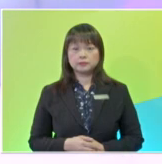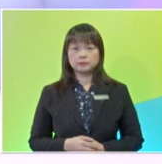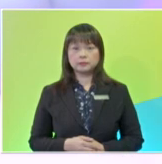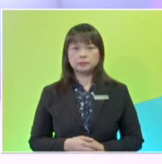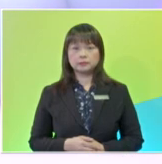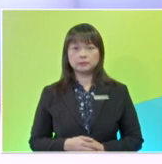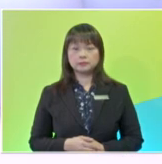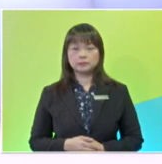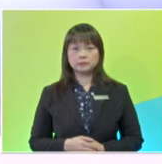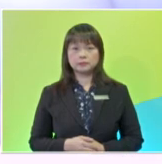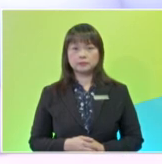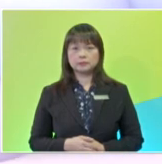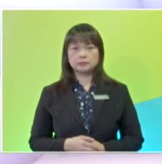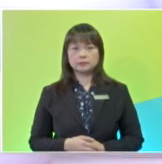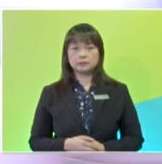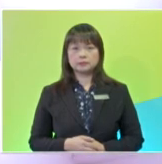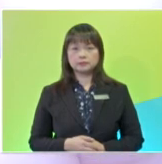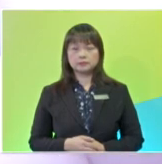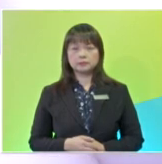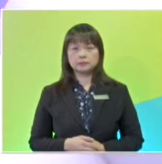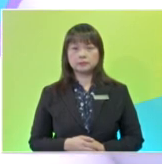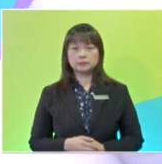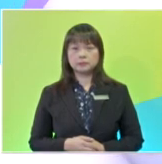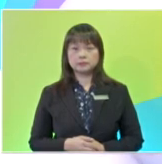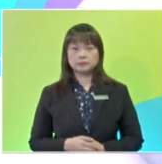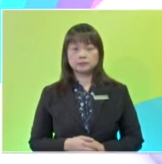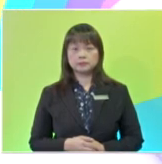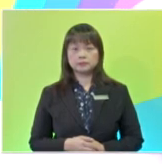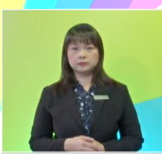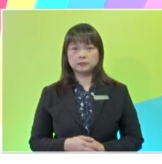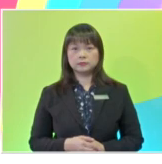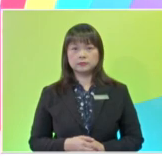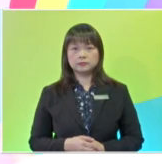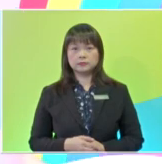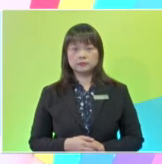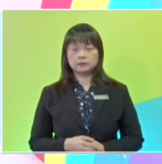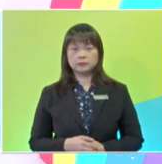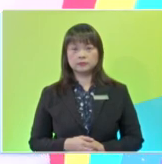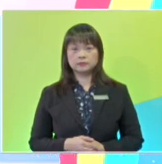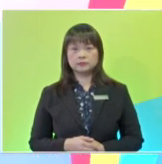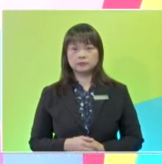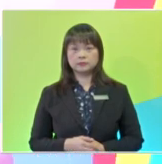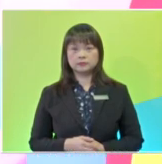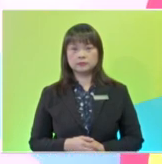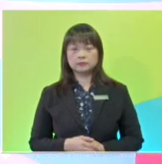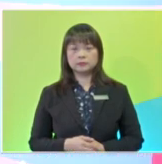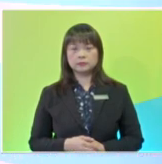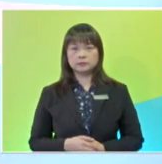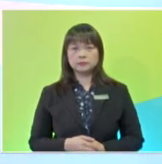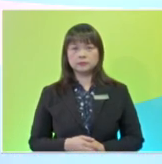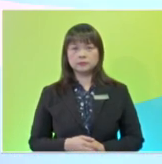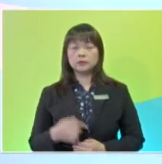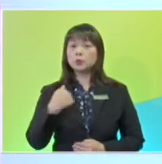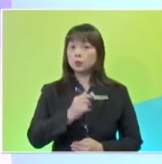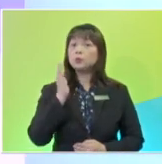Okay, so should I close it? Yes. Thank you. Okay. Wait. Okay, so we're going to shake it a